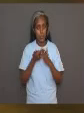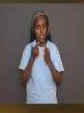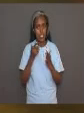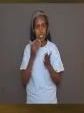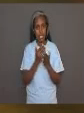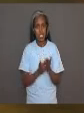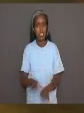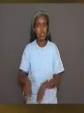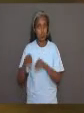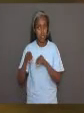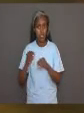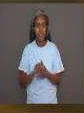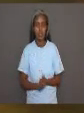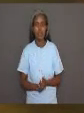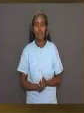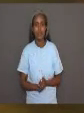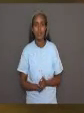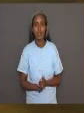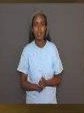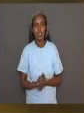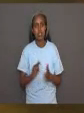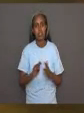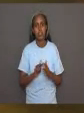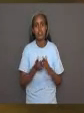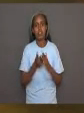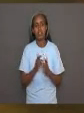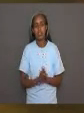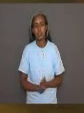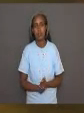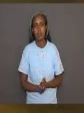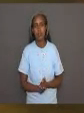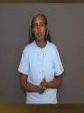lesson, students? Let us get started.